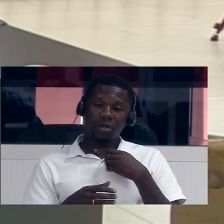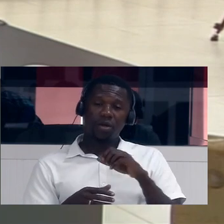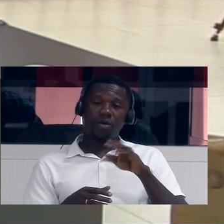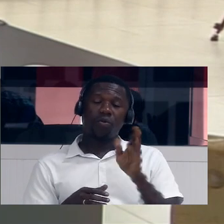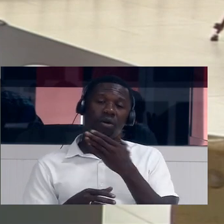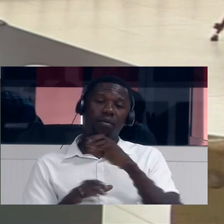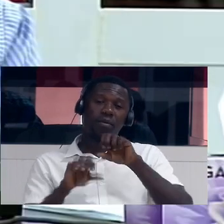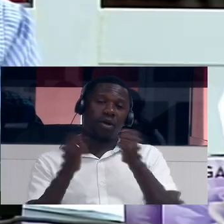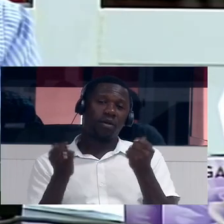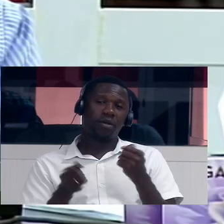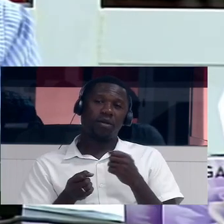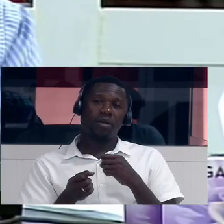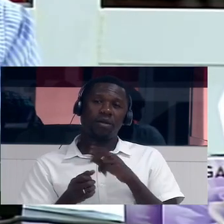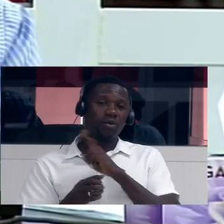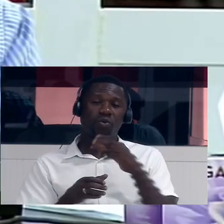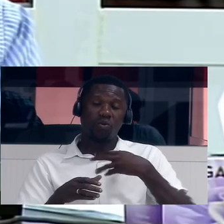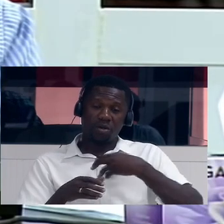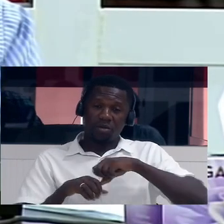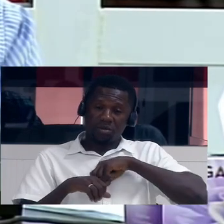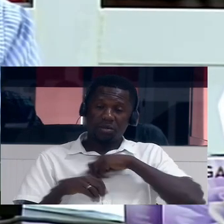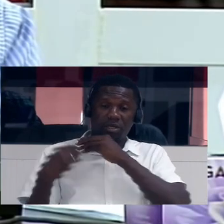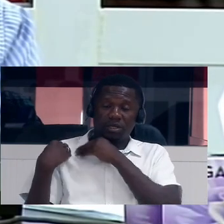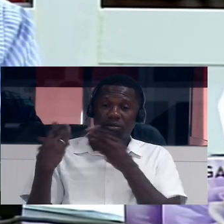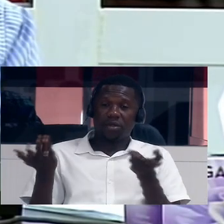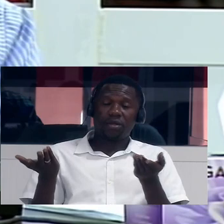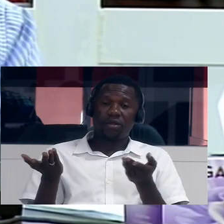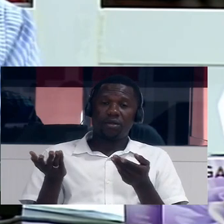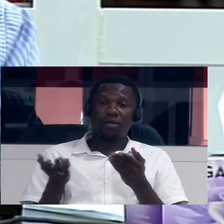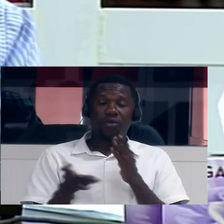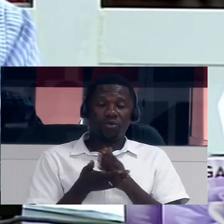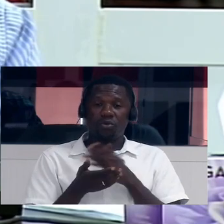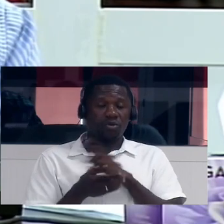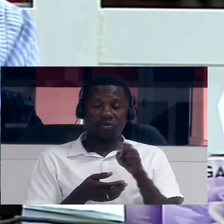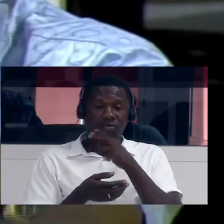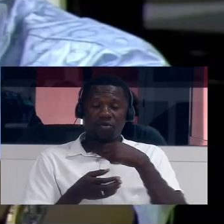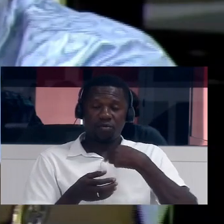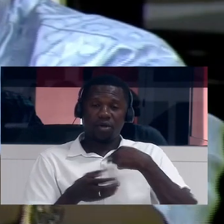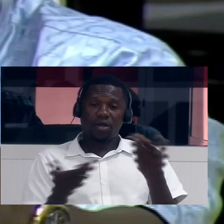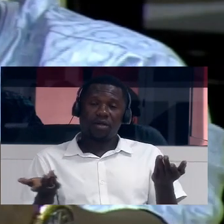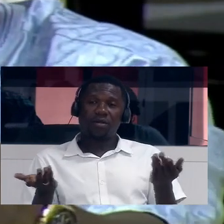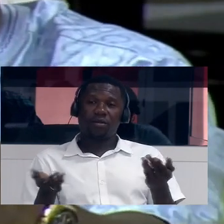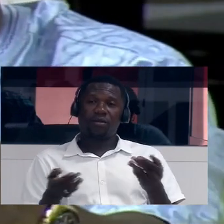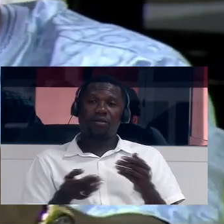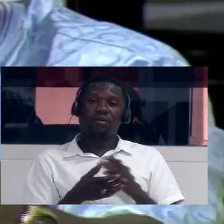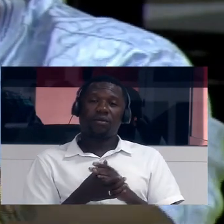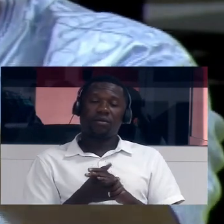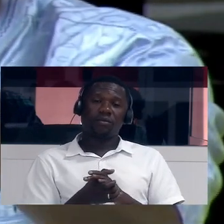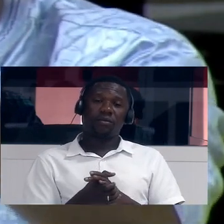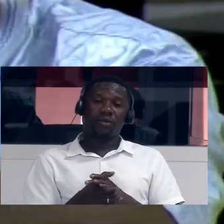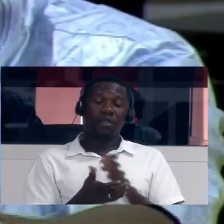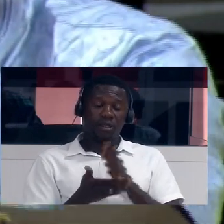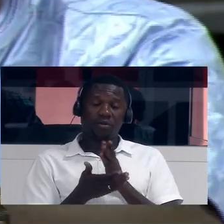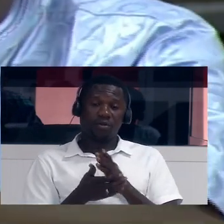you disowned it. It was an operation that went bad through no fault of mine. Yes, but that may very well be the case.